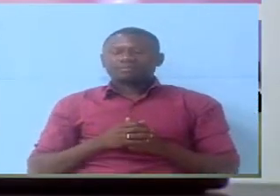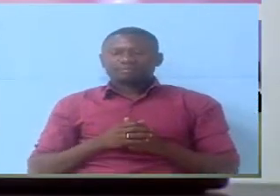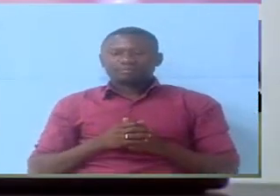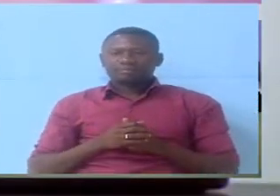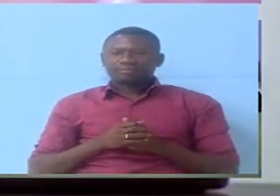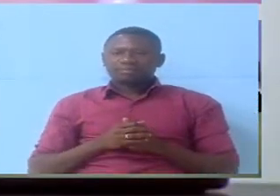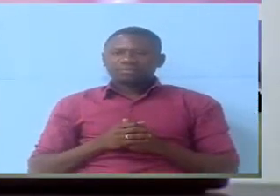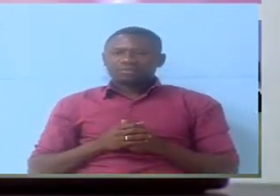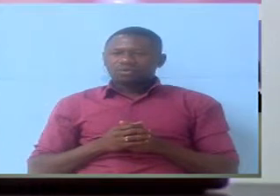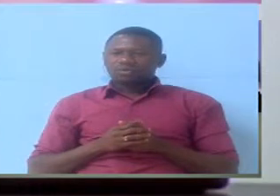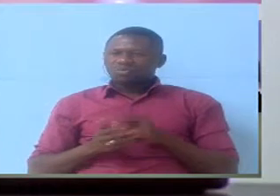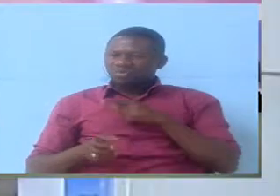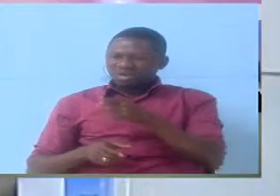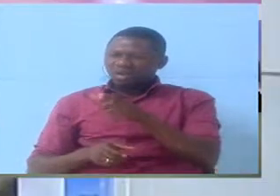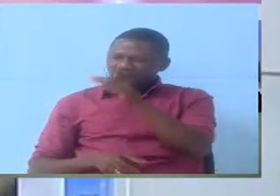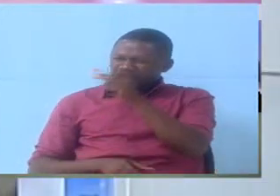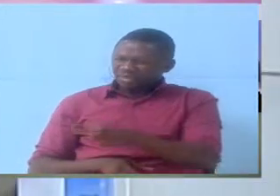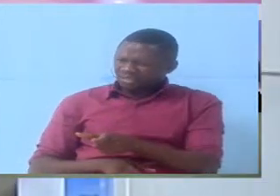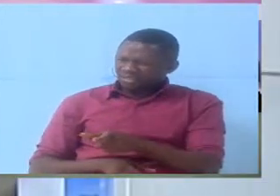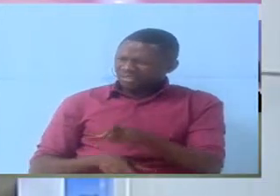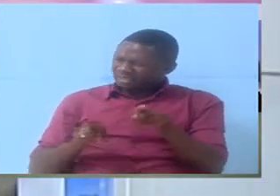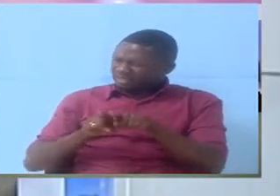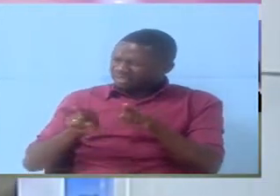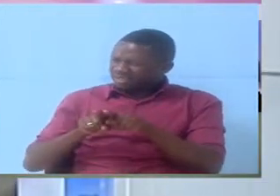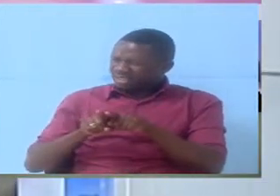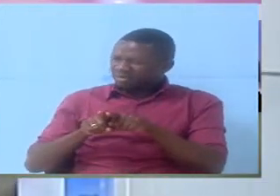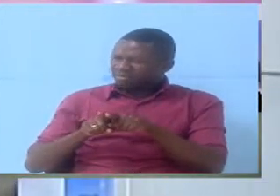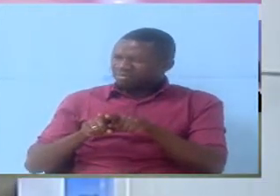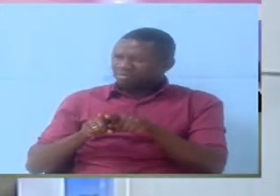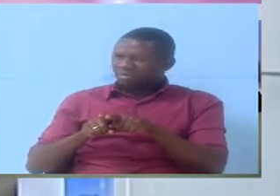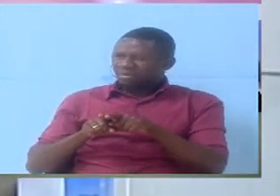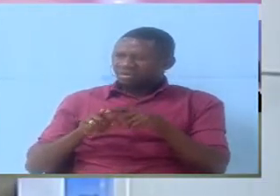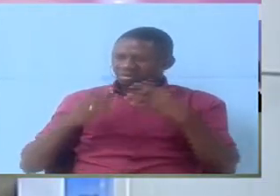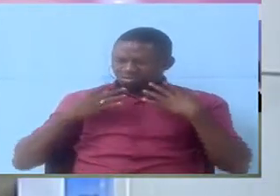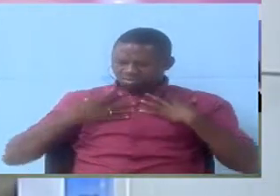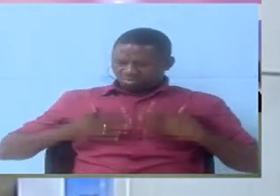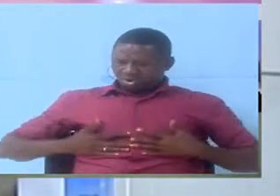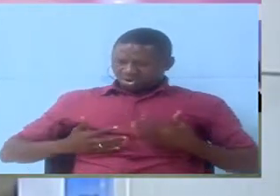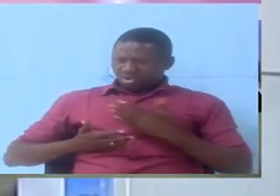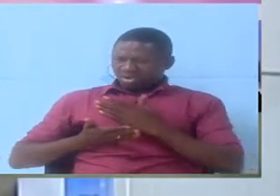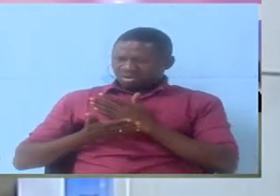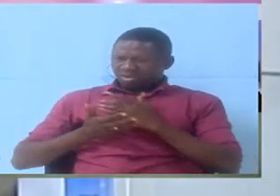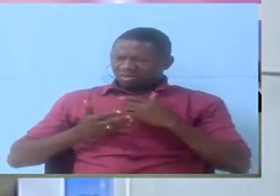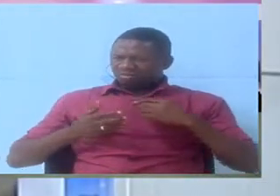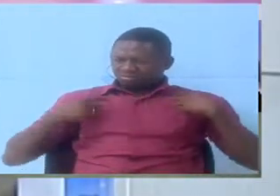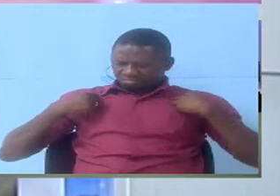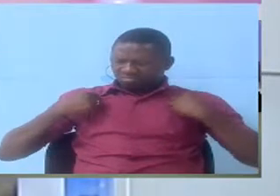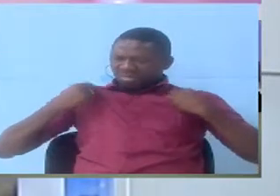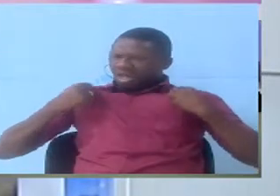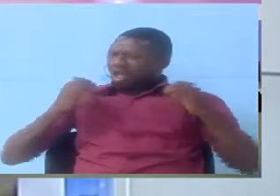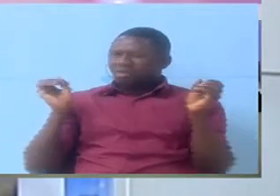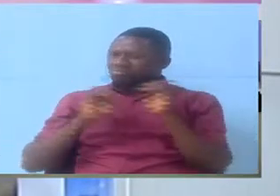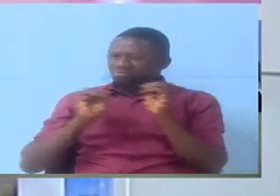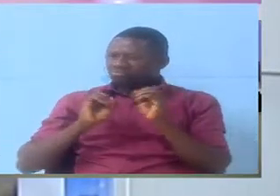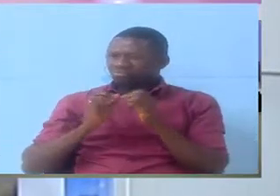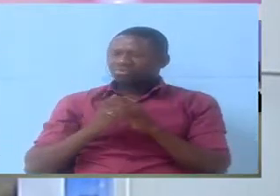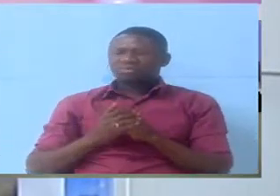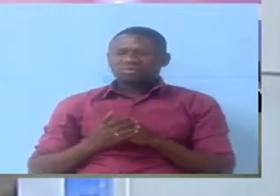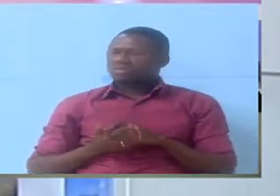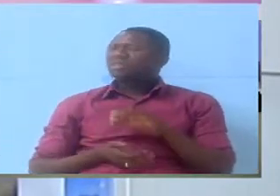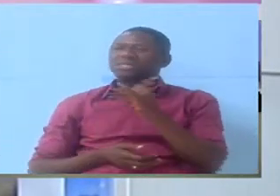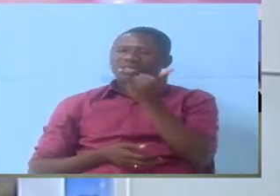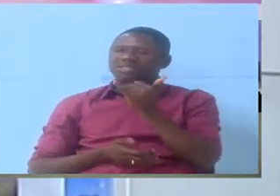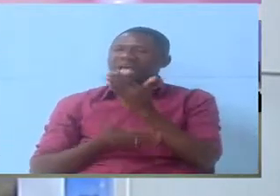Was it also half naked? Ufana mvu ala dumvengol nyimvana mangke dimvent timbare ngolo memba balo balaba. He was half naked kan so. Awo fanang